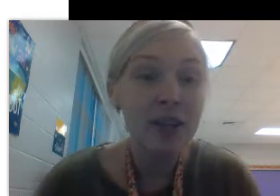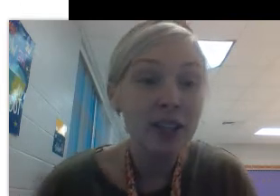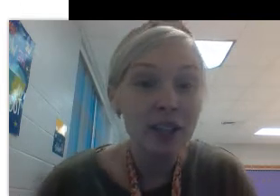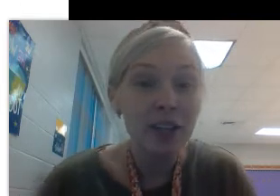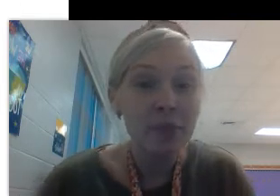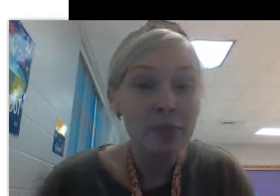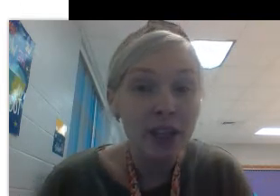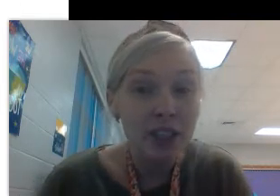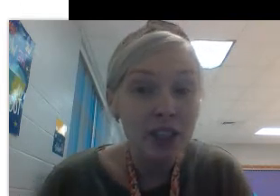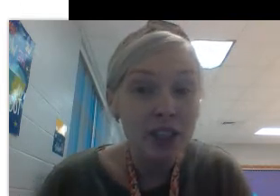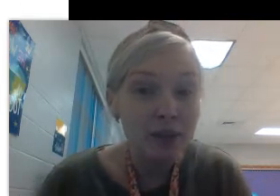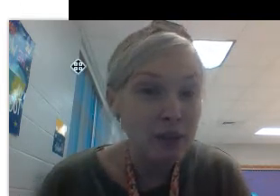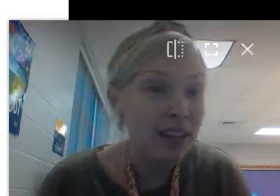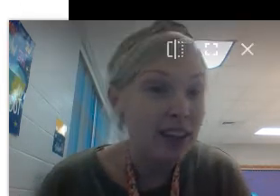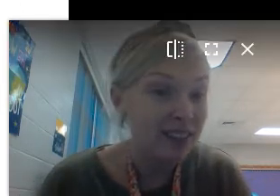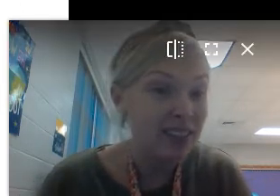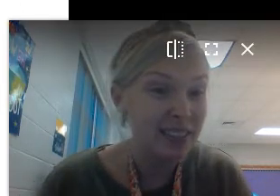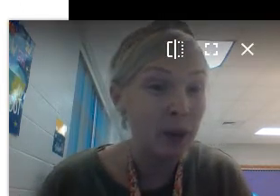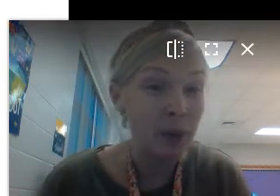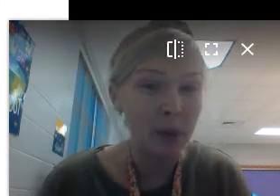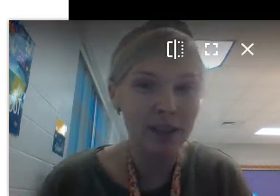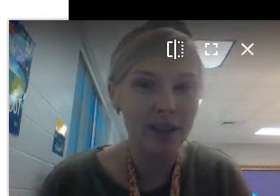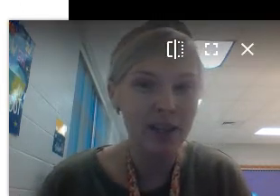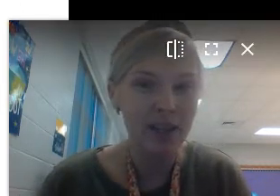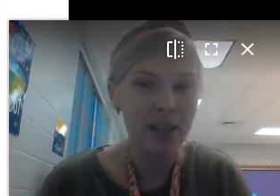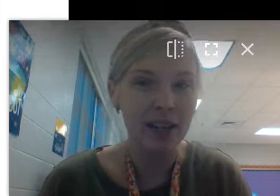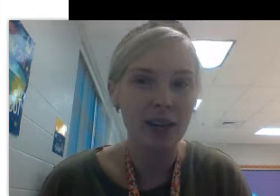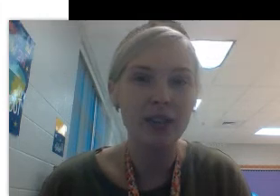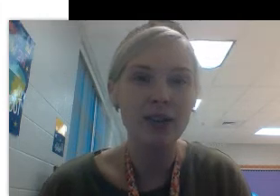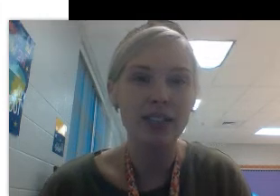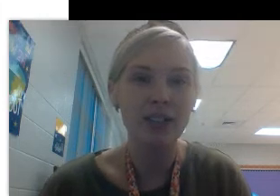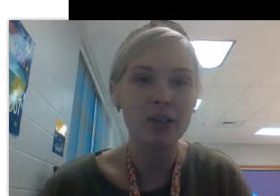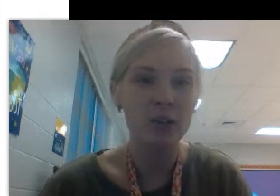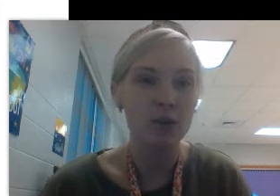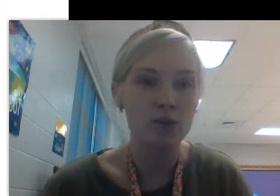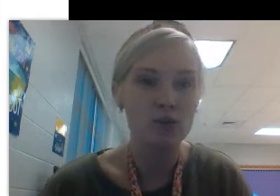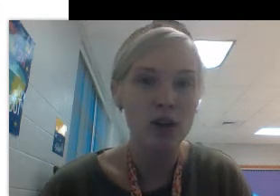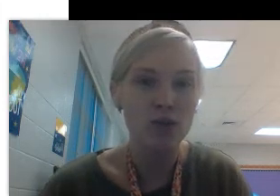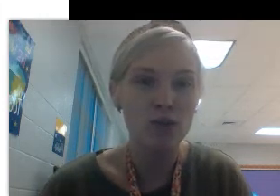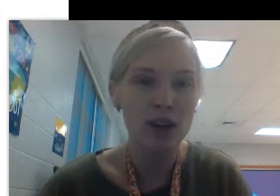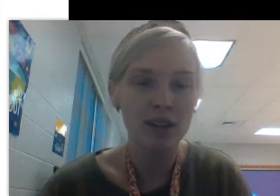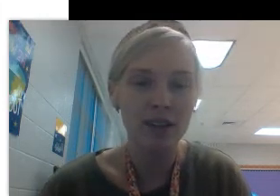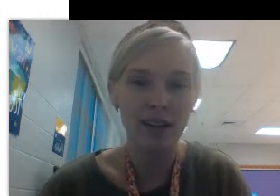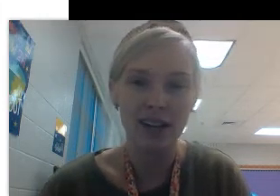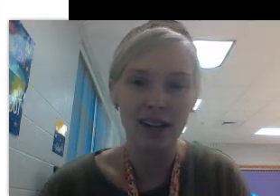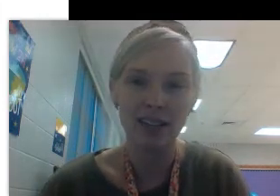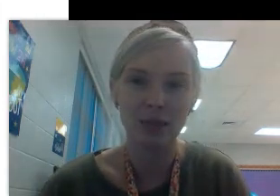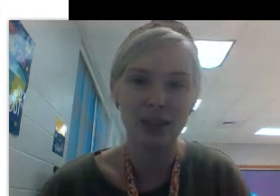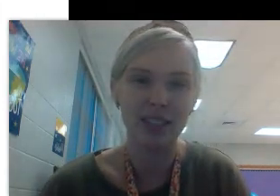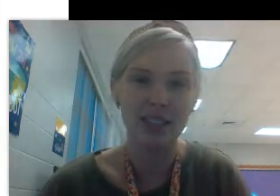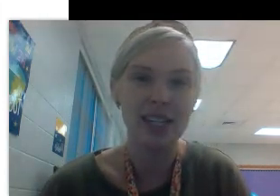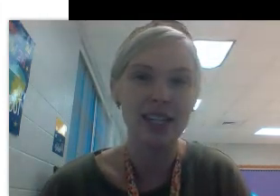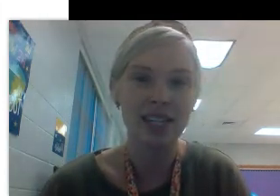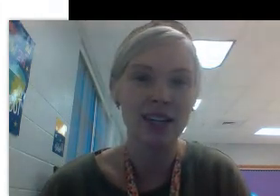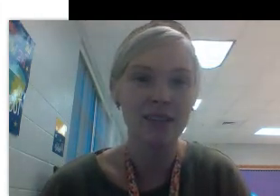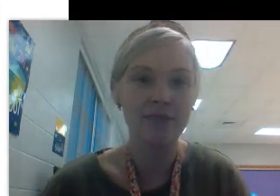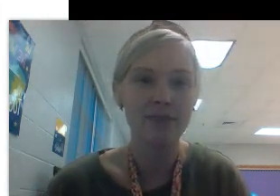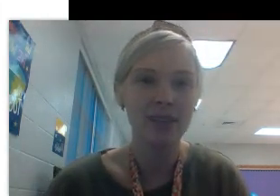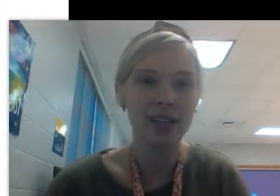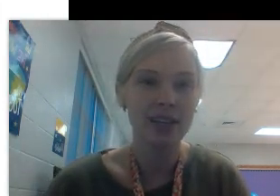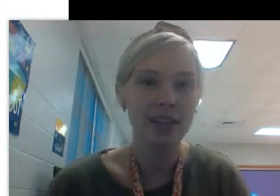Yeah, we can look at our pictures. Maybe that'll give us a clue. And we know it starts with the r, r, and ends with the n,